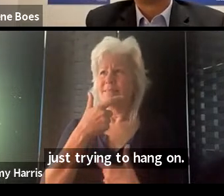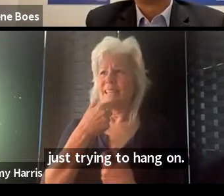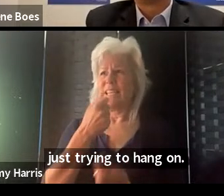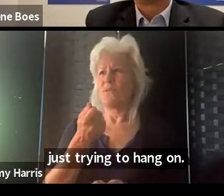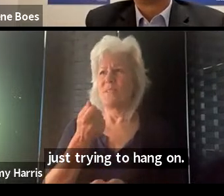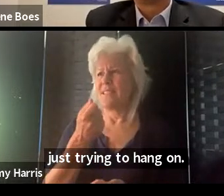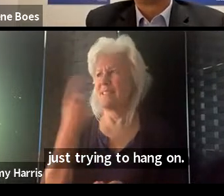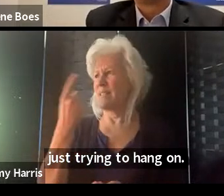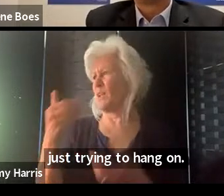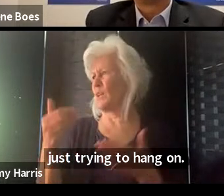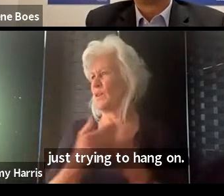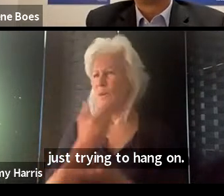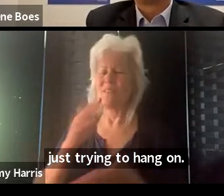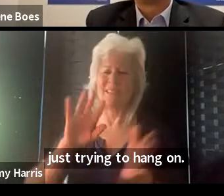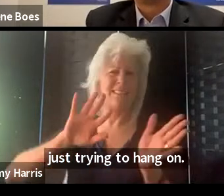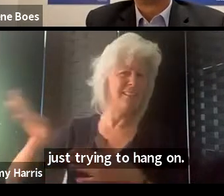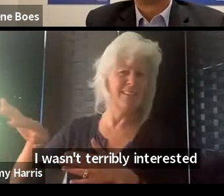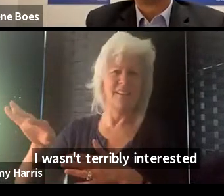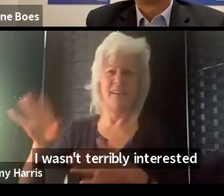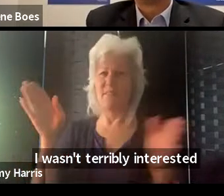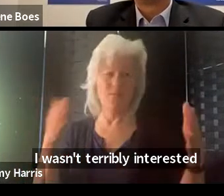new that would